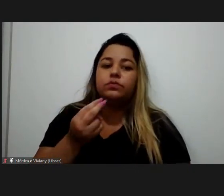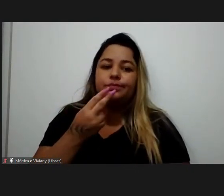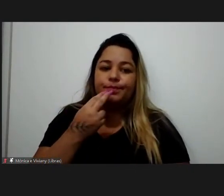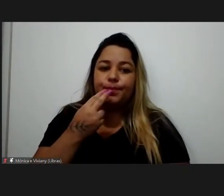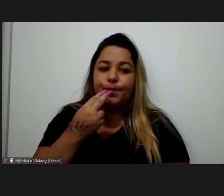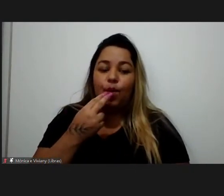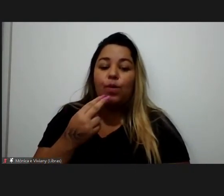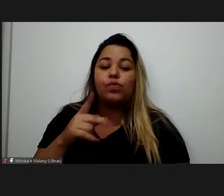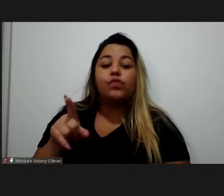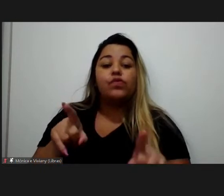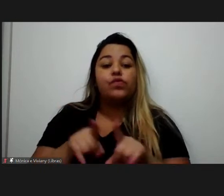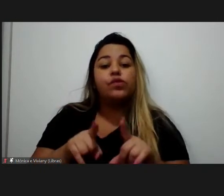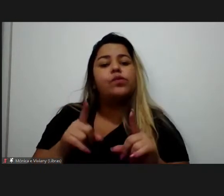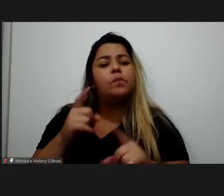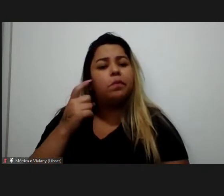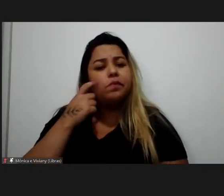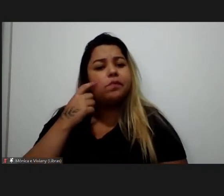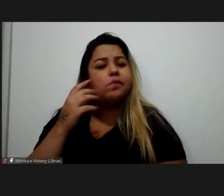About